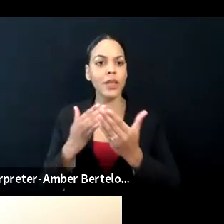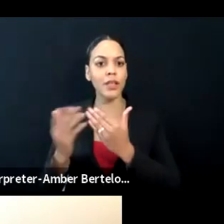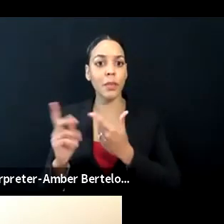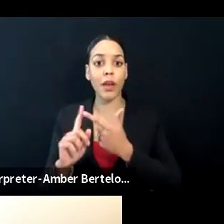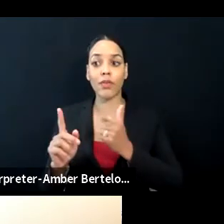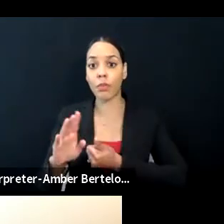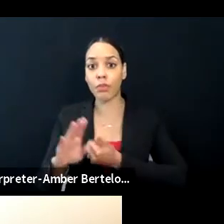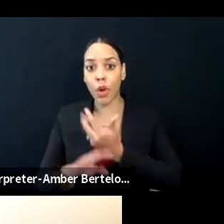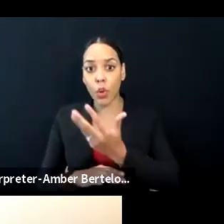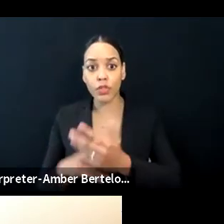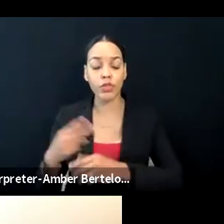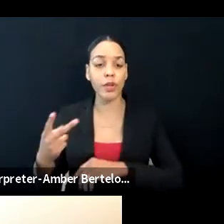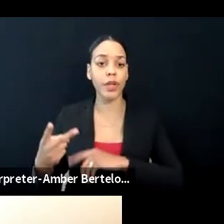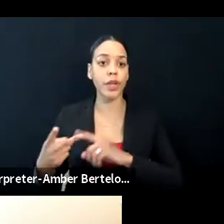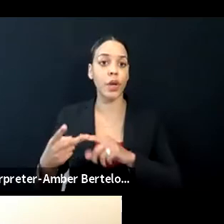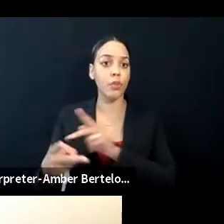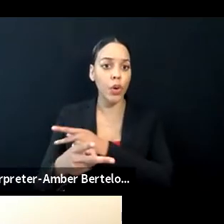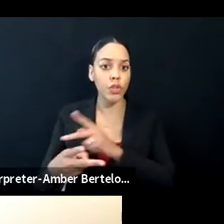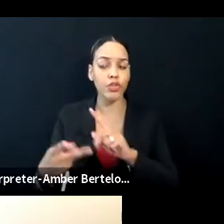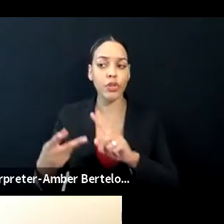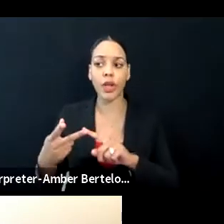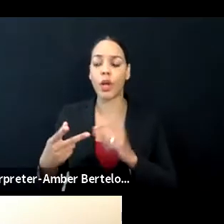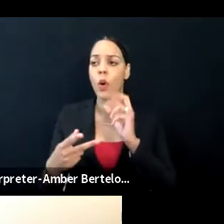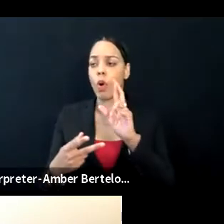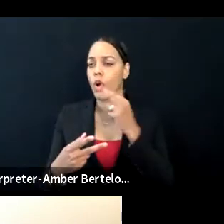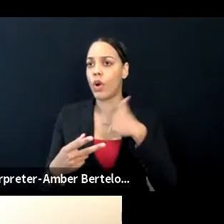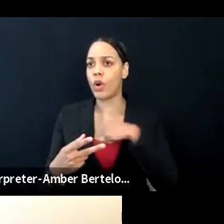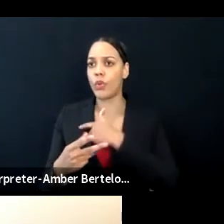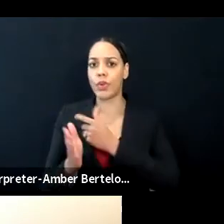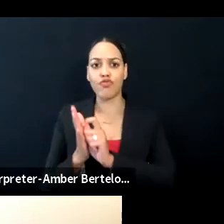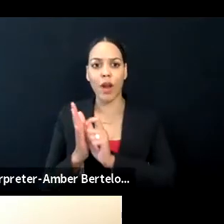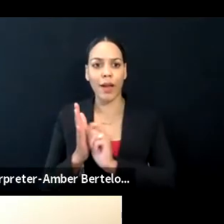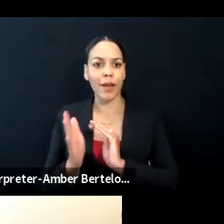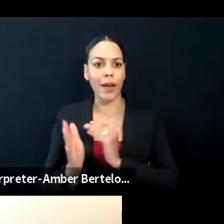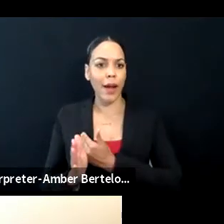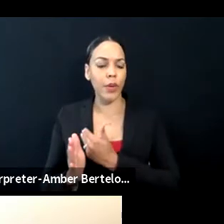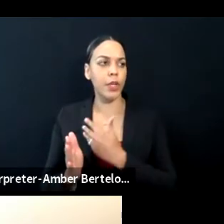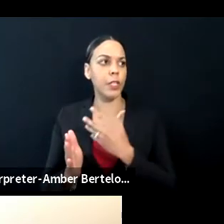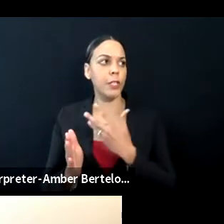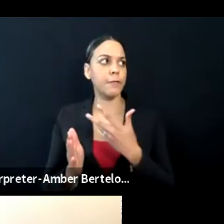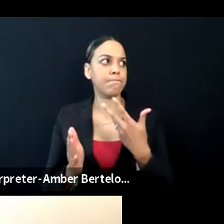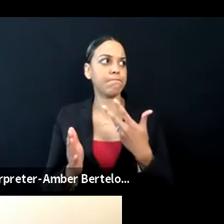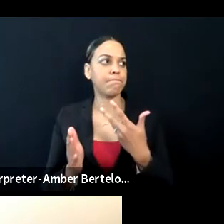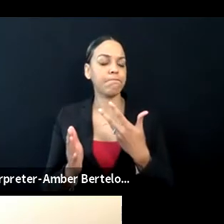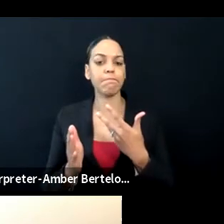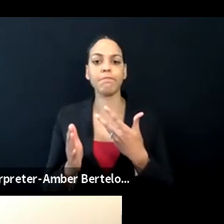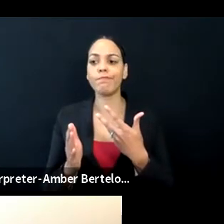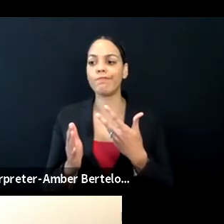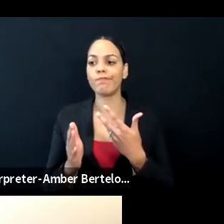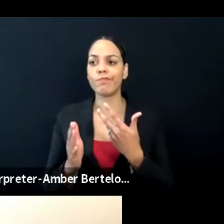poetry, whether we, you know, write our, you know, take pieces